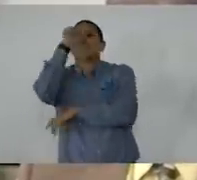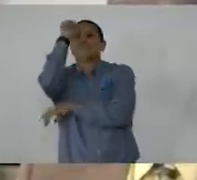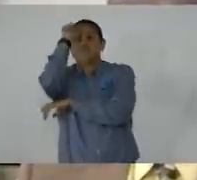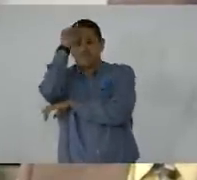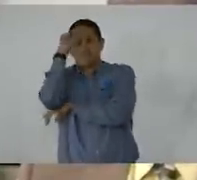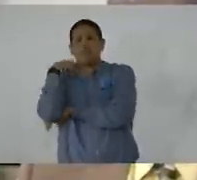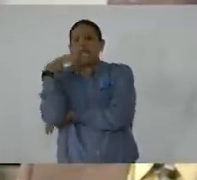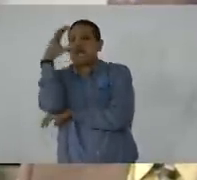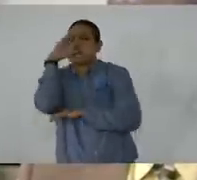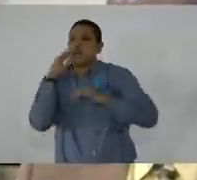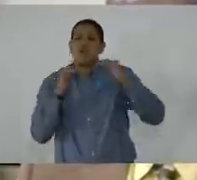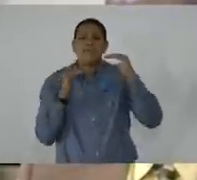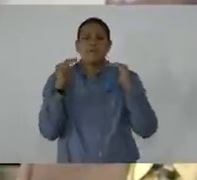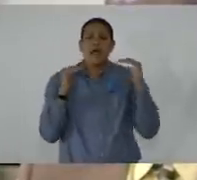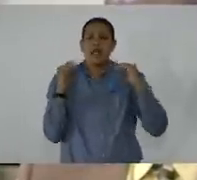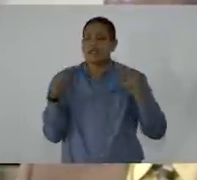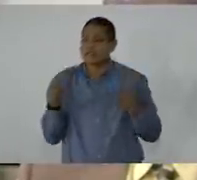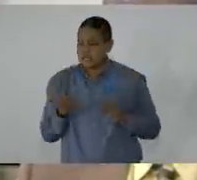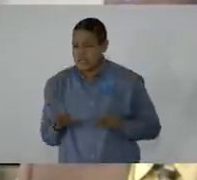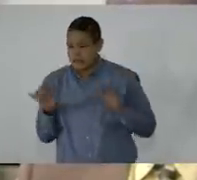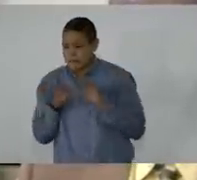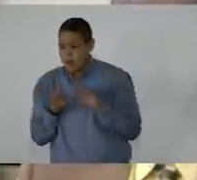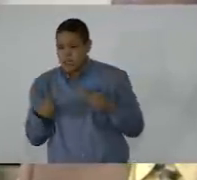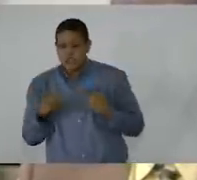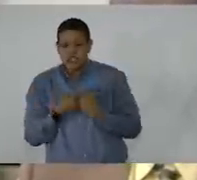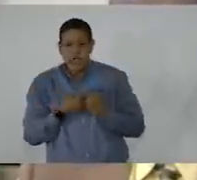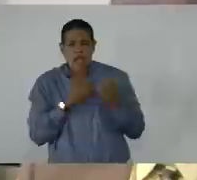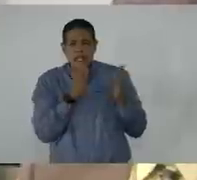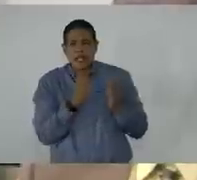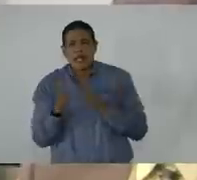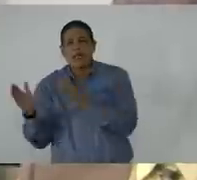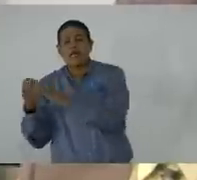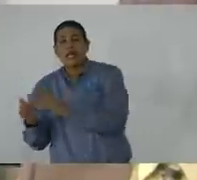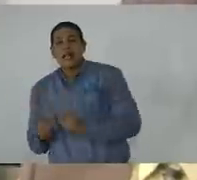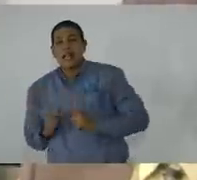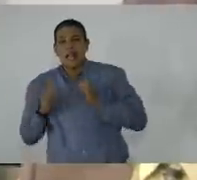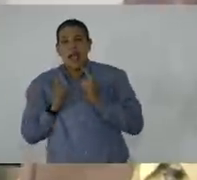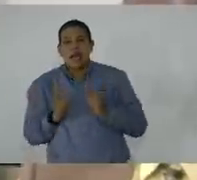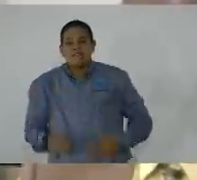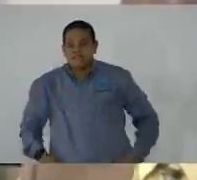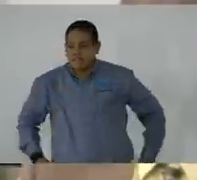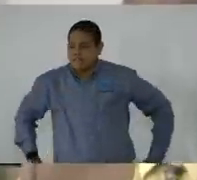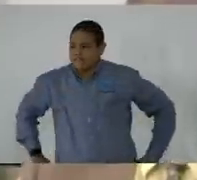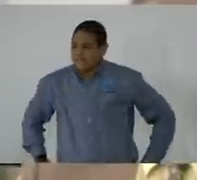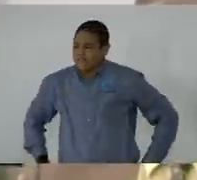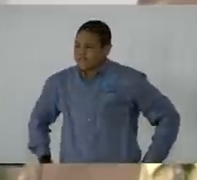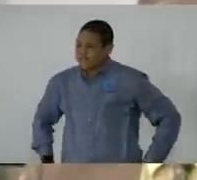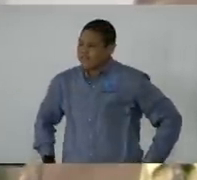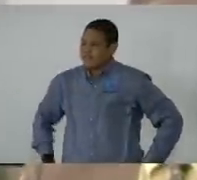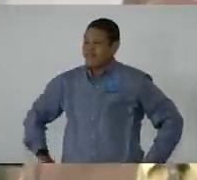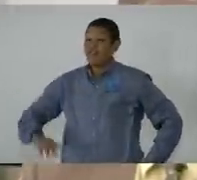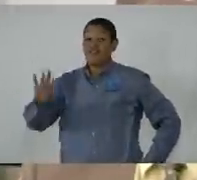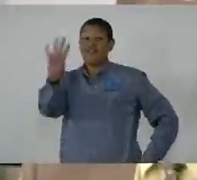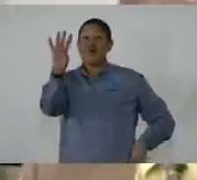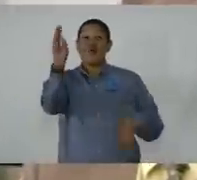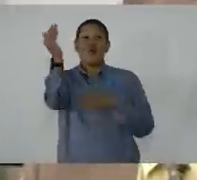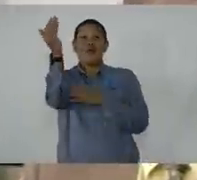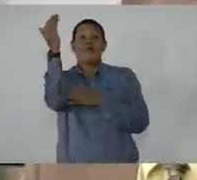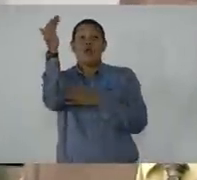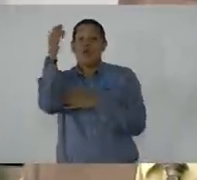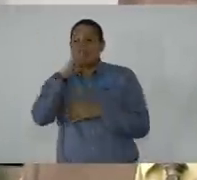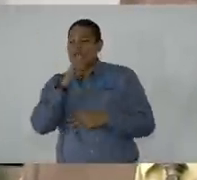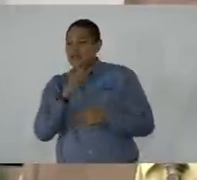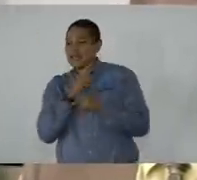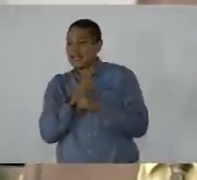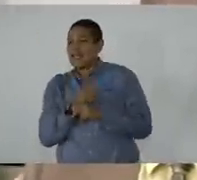to balance the several important and challenging areas in my life. Up at 4 a.m. this morning, taking care